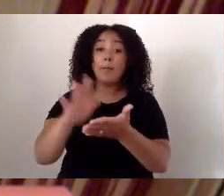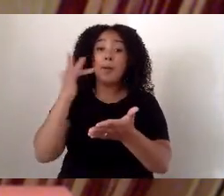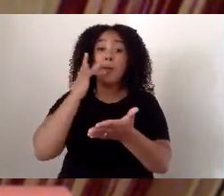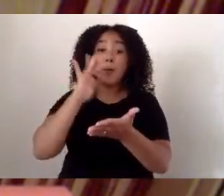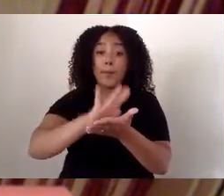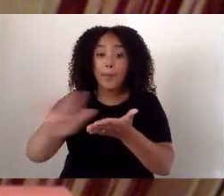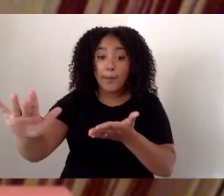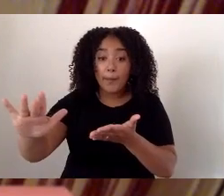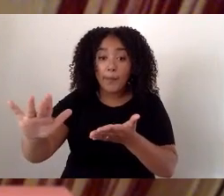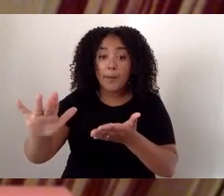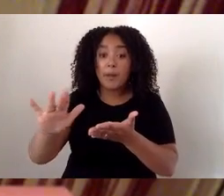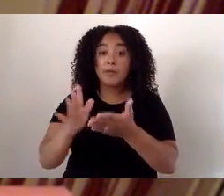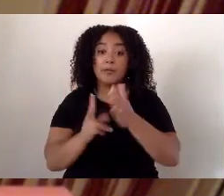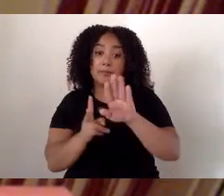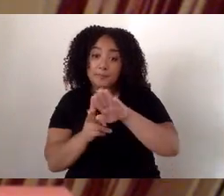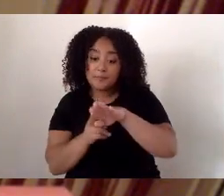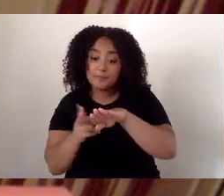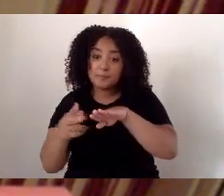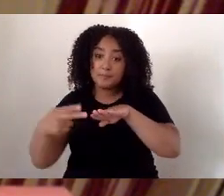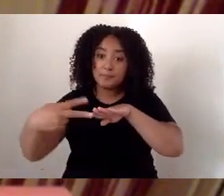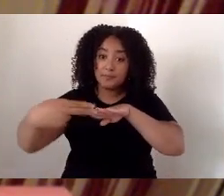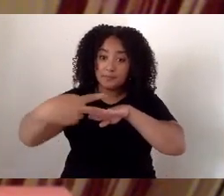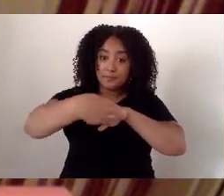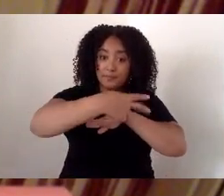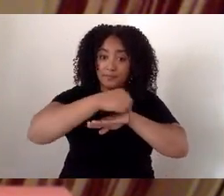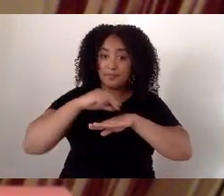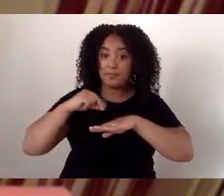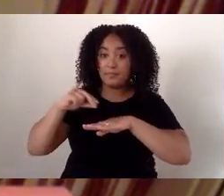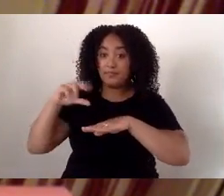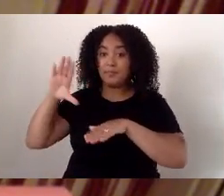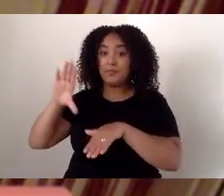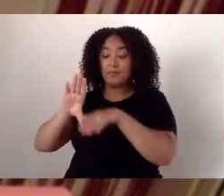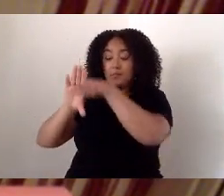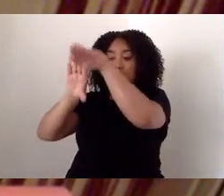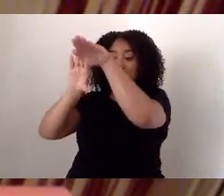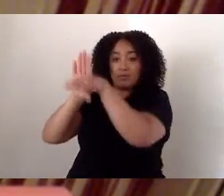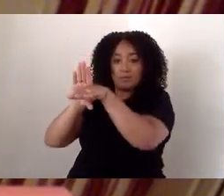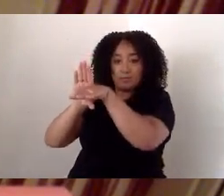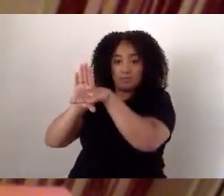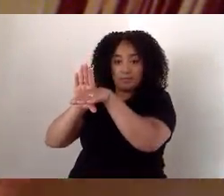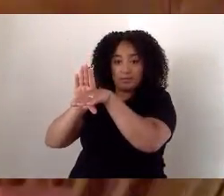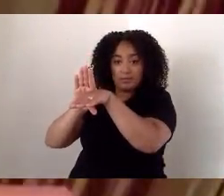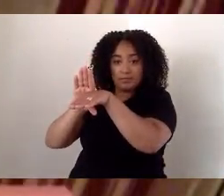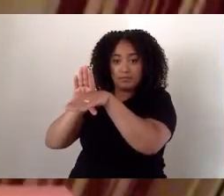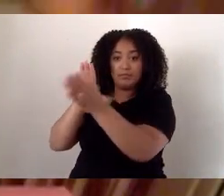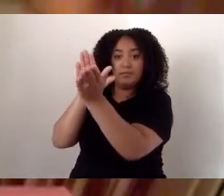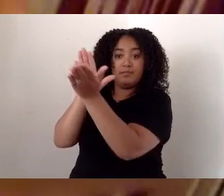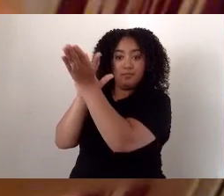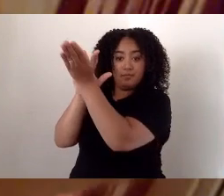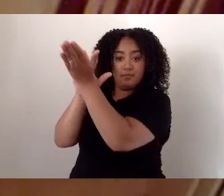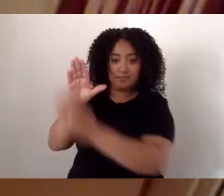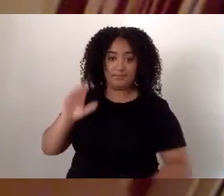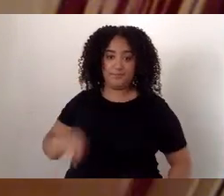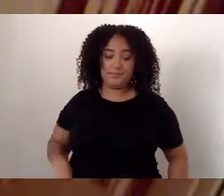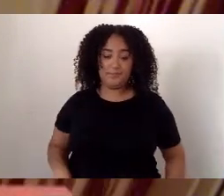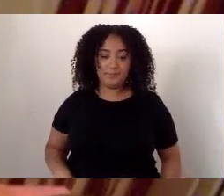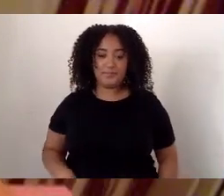here. And I'm going to use it to pop those right down and fill in the mouth. So let's do that right